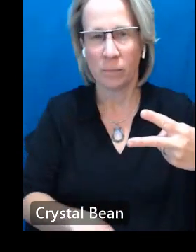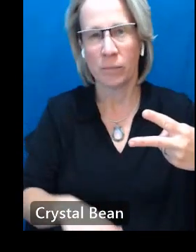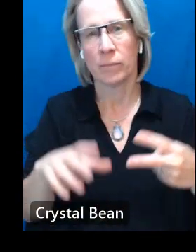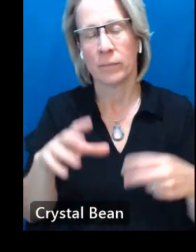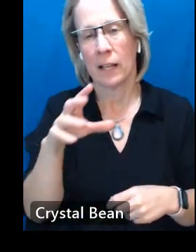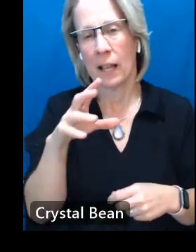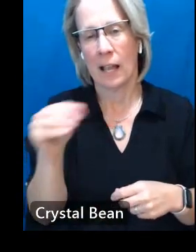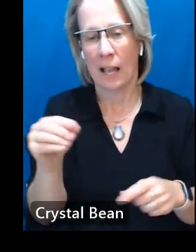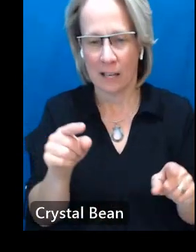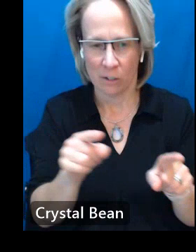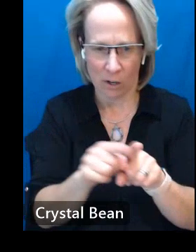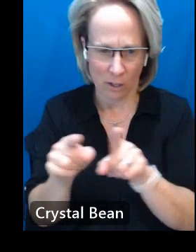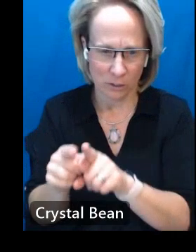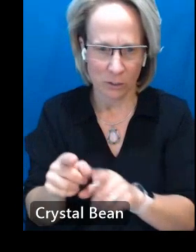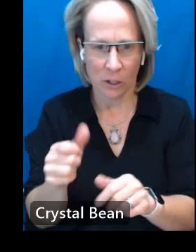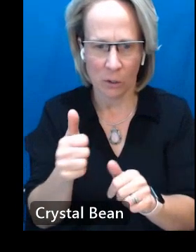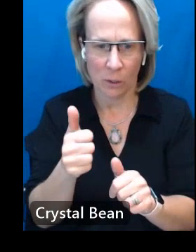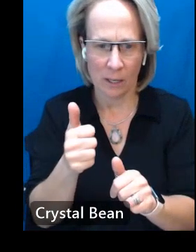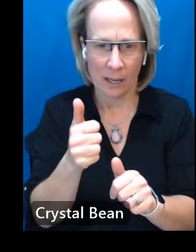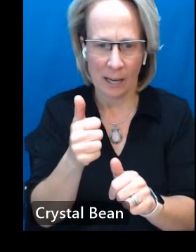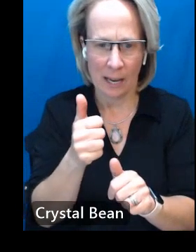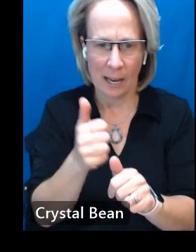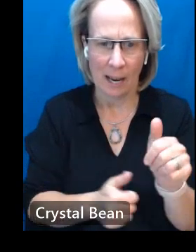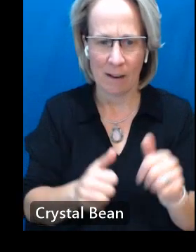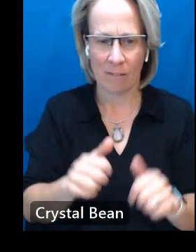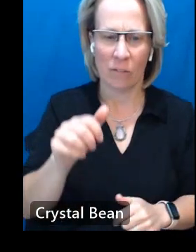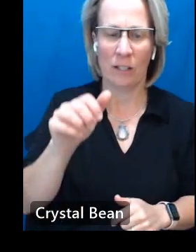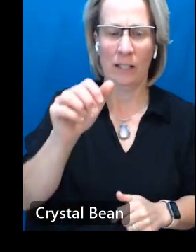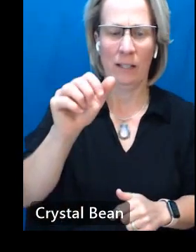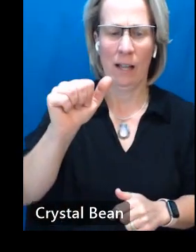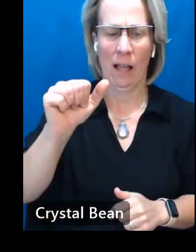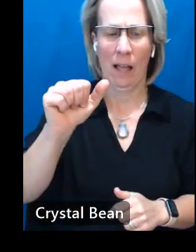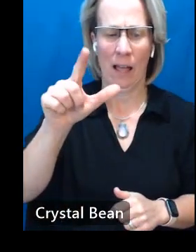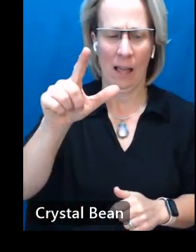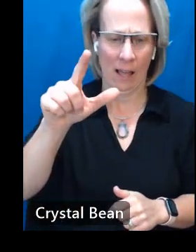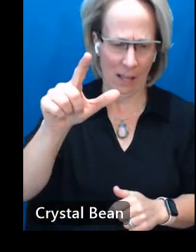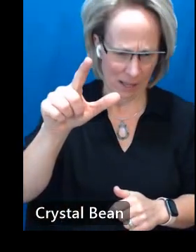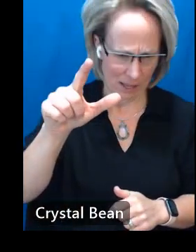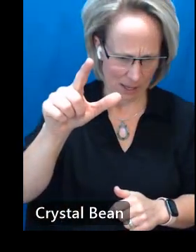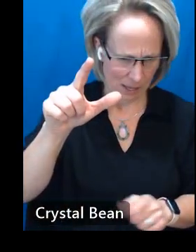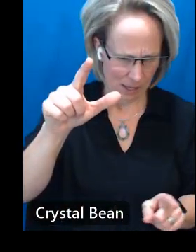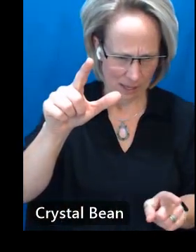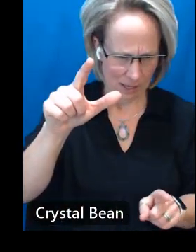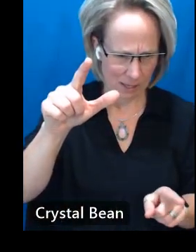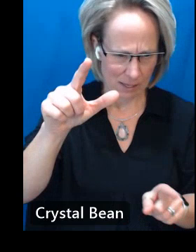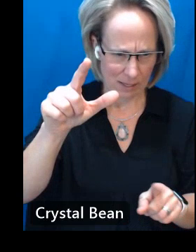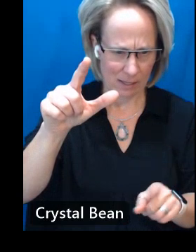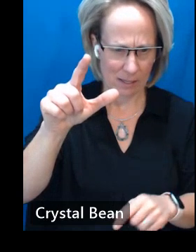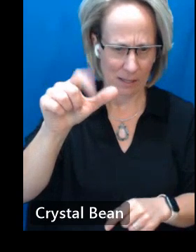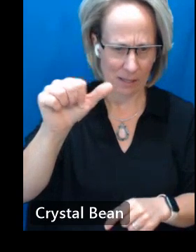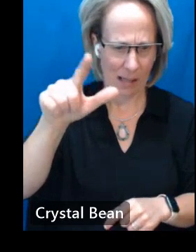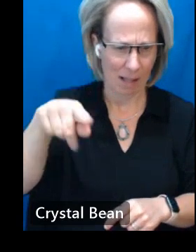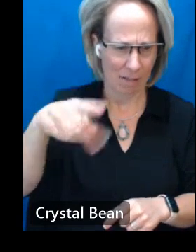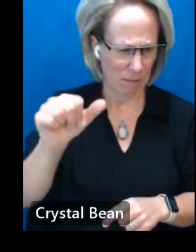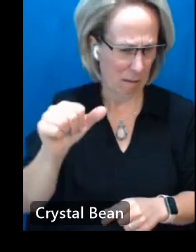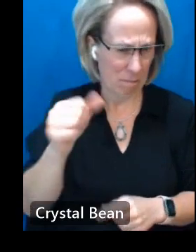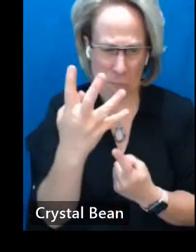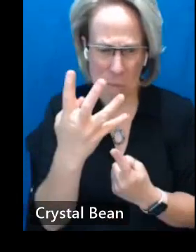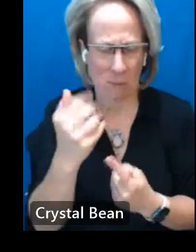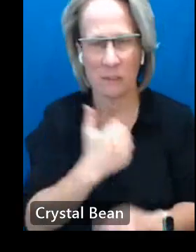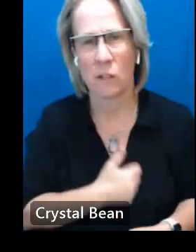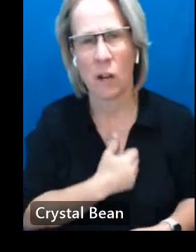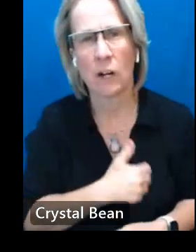journal that you do to set up a non-recurring appropriation, those are also originals. So that's when you use original. Use adjustments